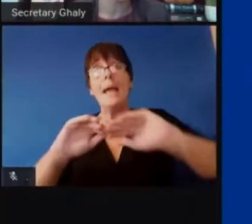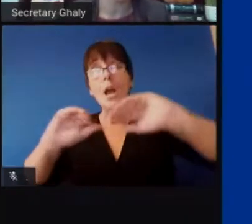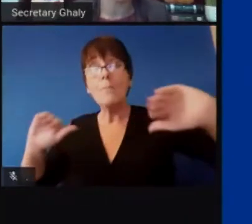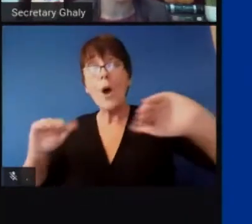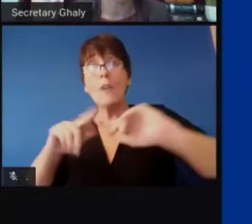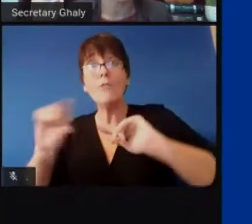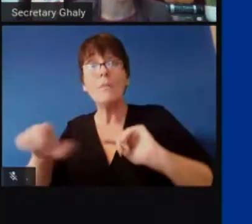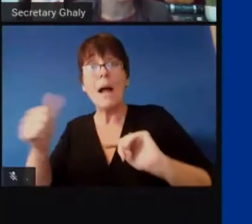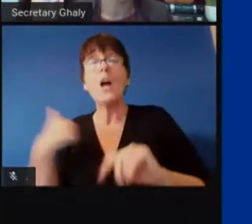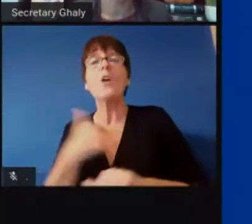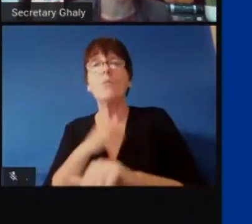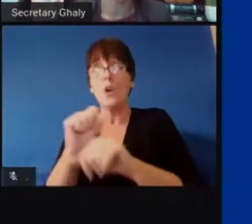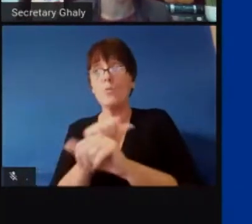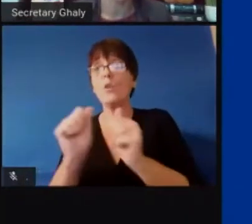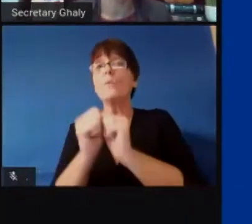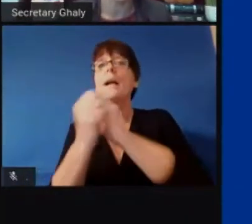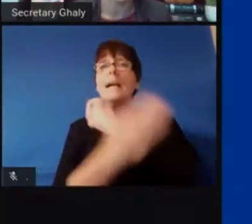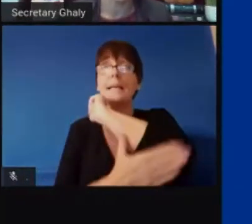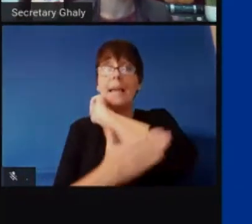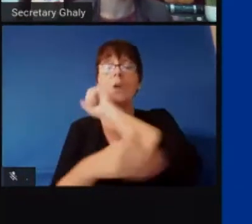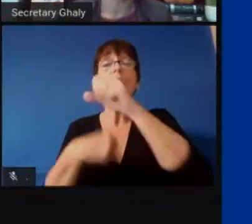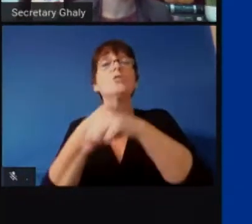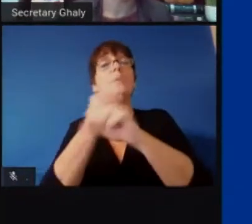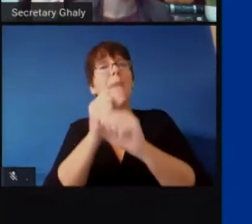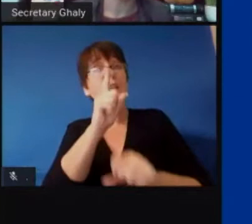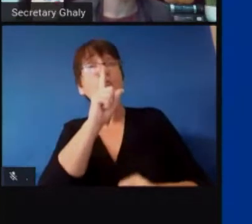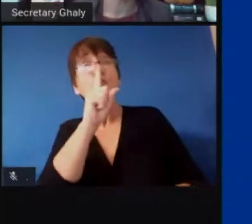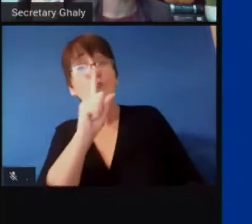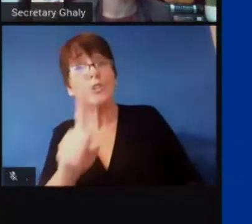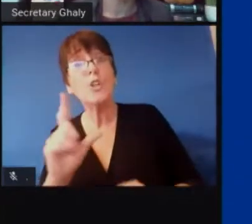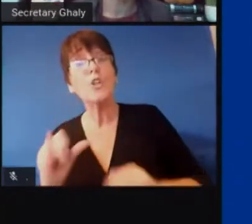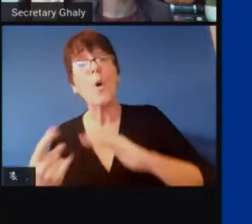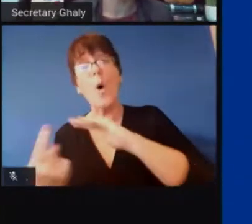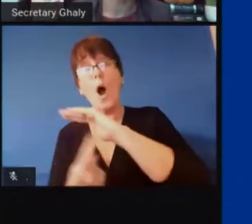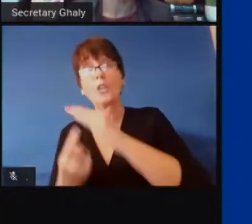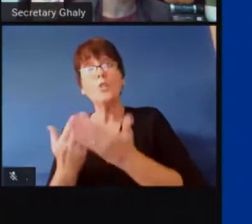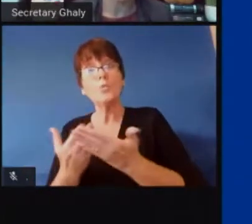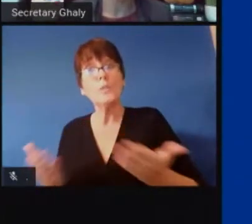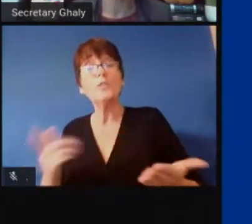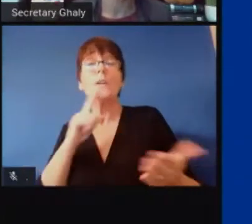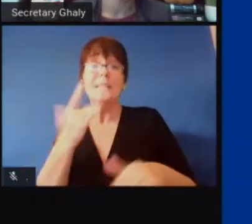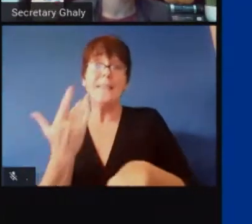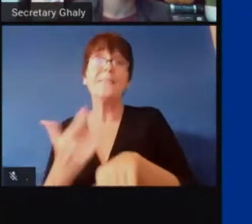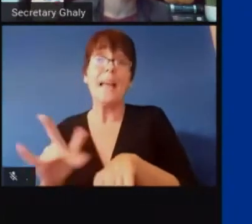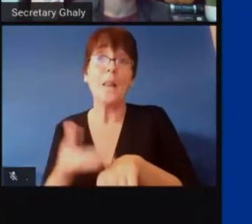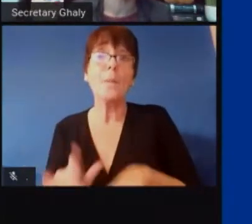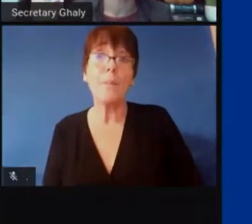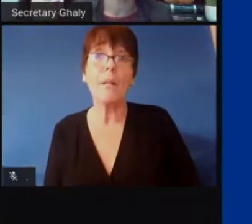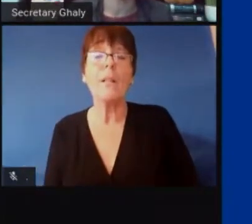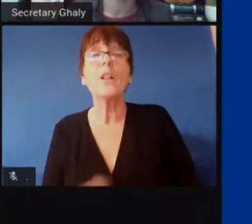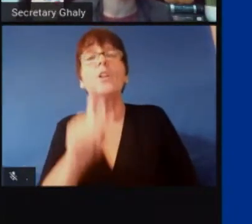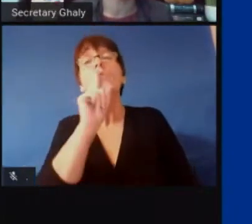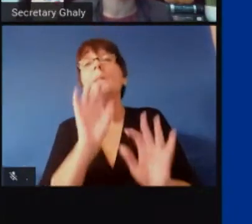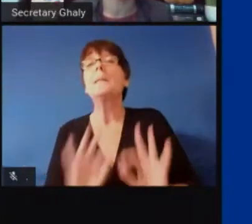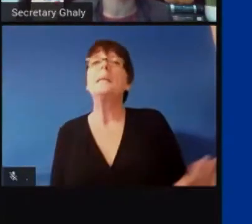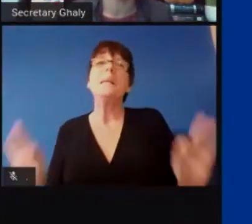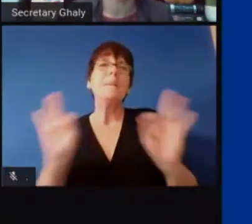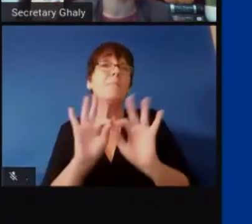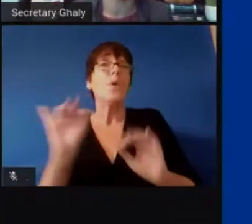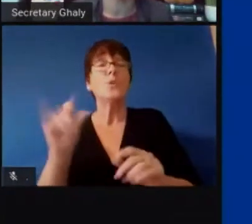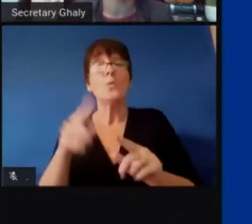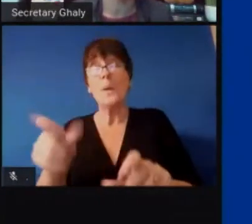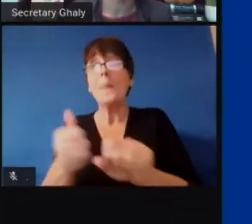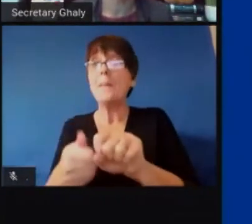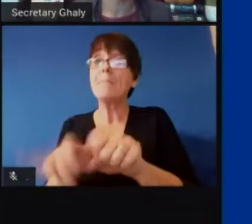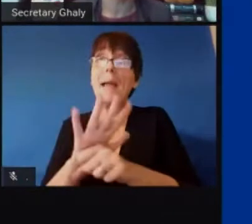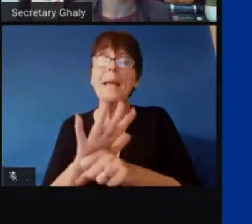So we'll be working with counties as well to make sure that those isolation resources are available. And really importantly to this pandemic